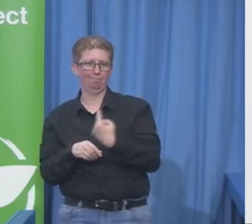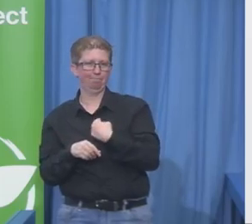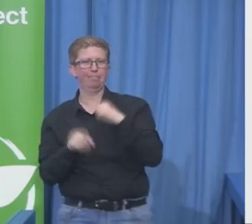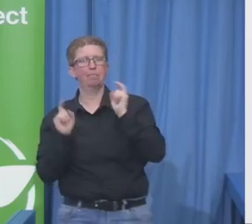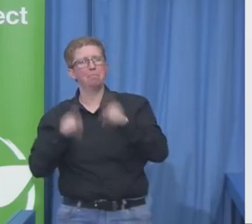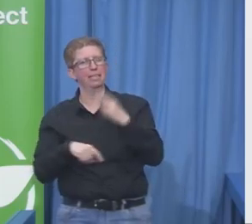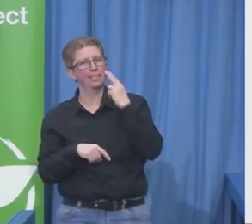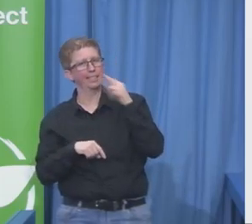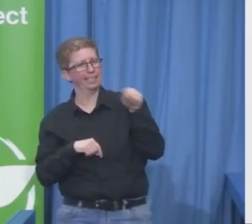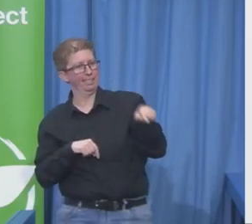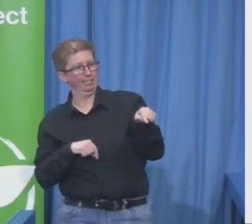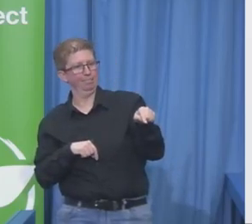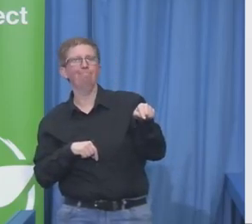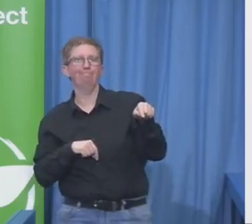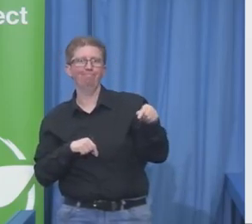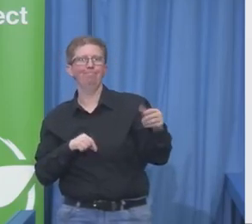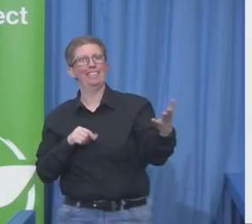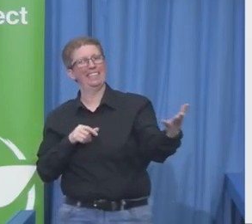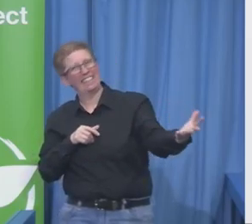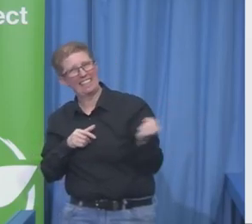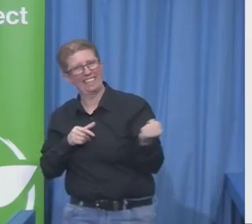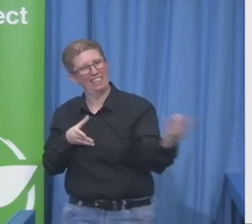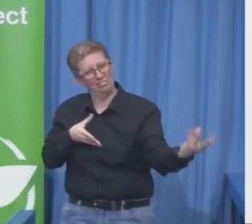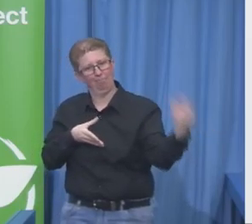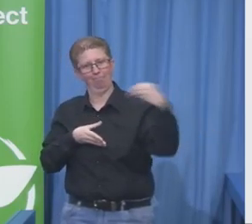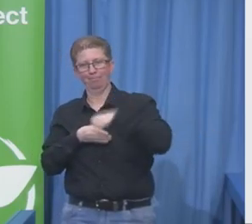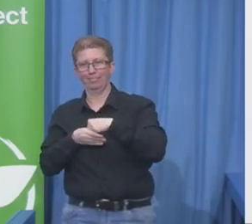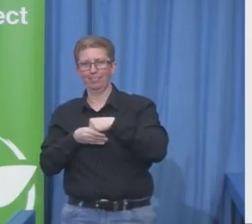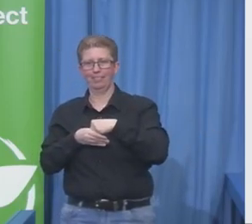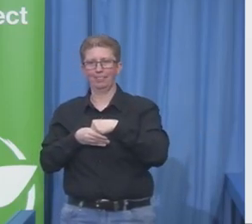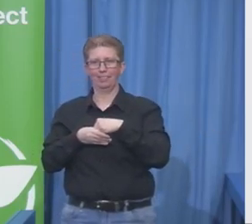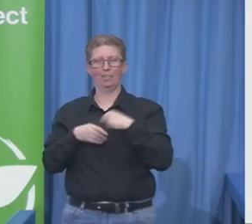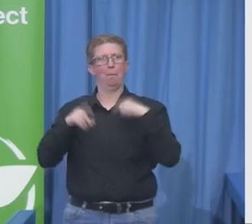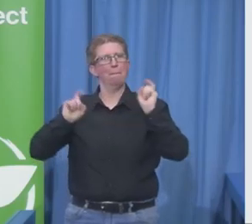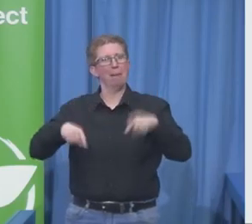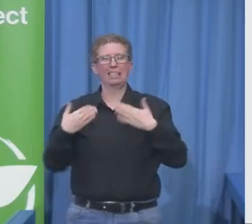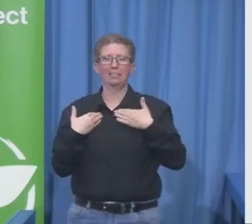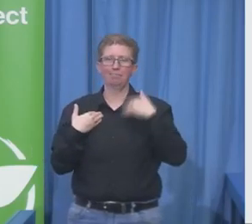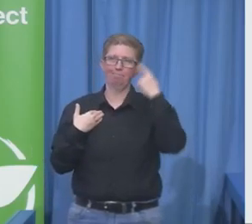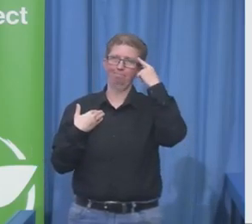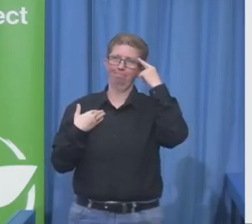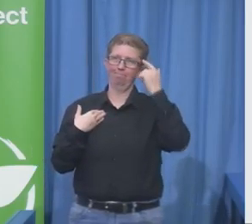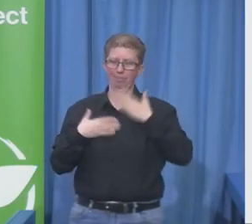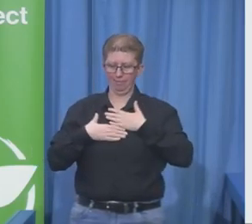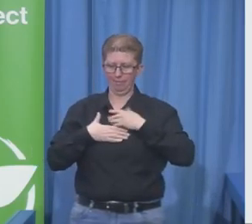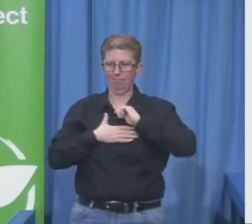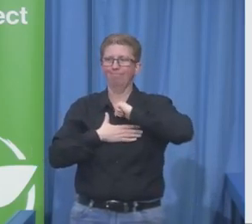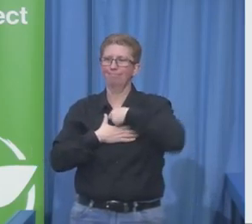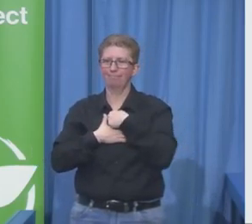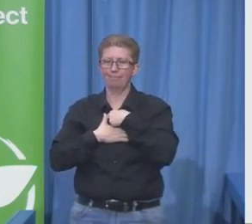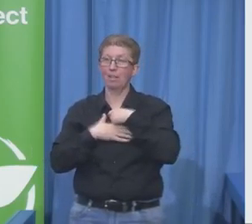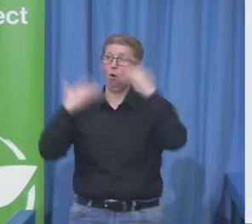multiple interventions, and I'll be talking about those in my subsequent slides.